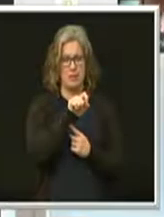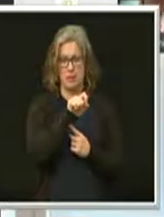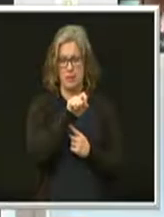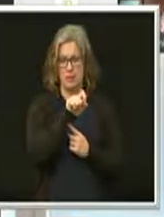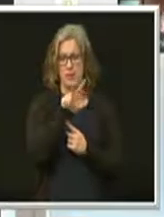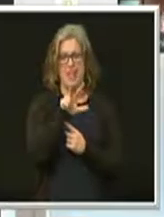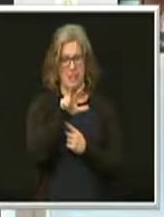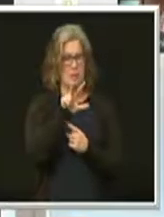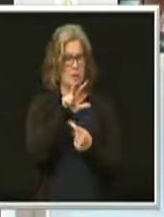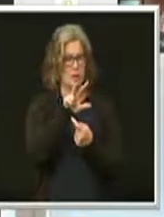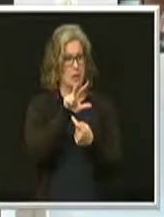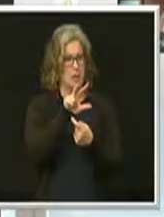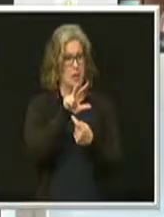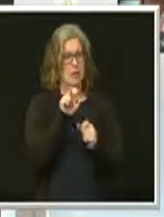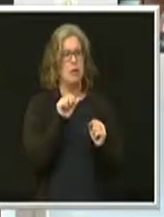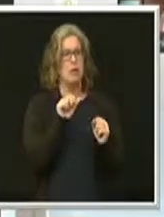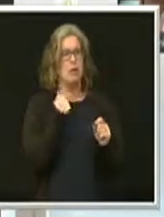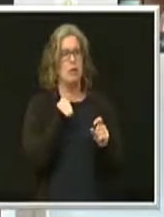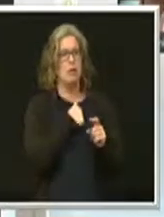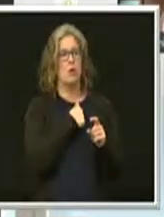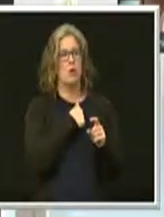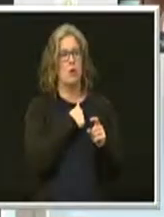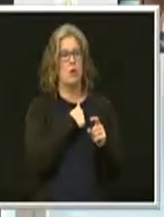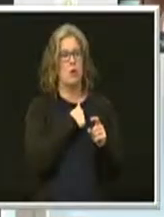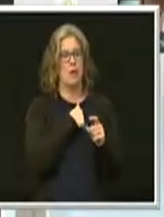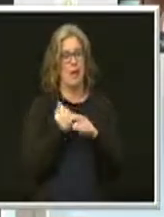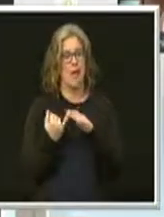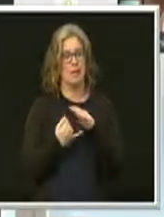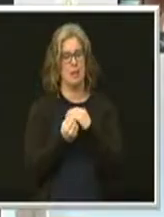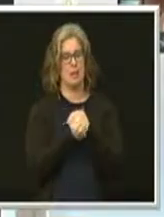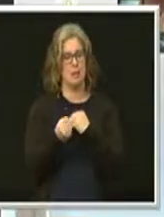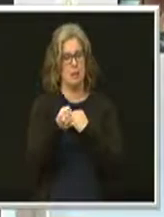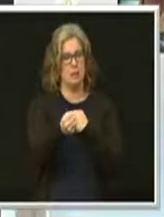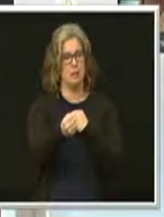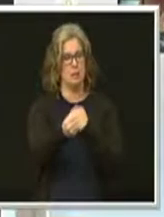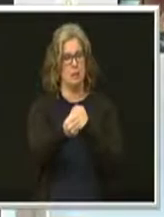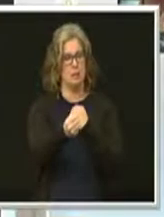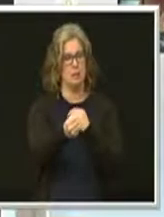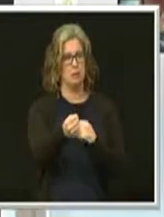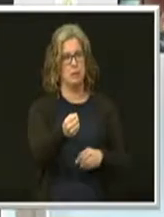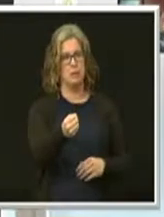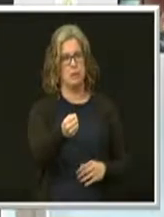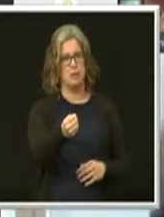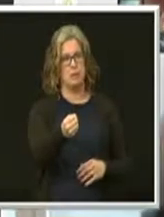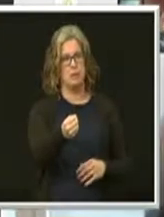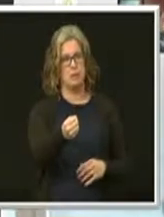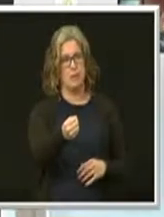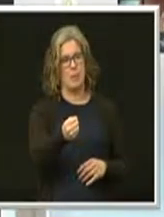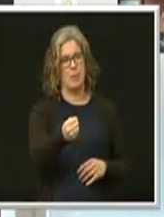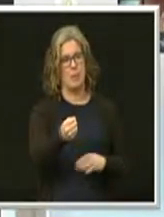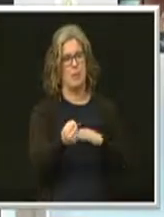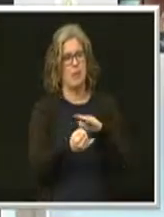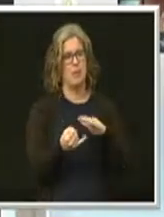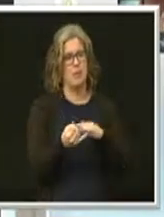100.3 degrees, we are isolating them and